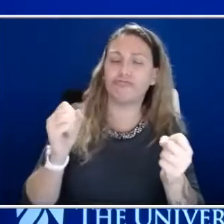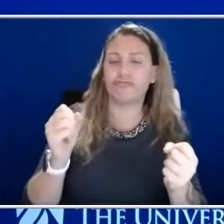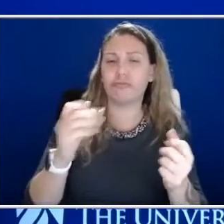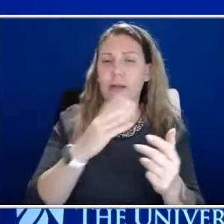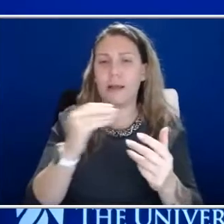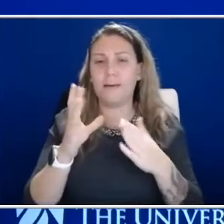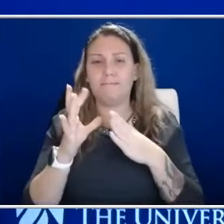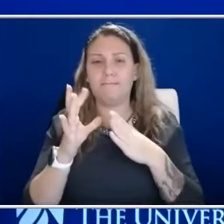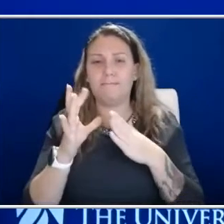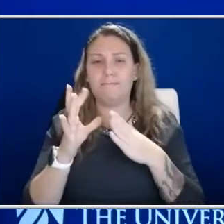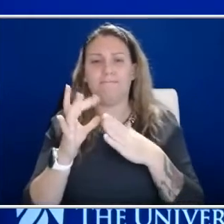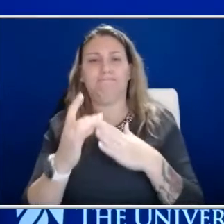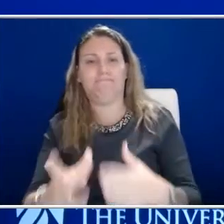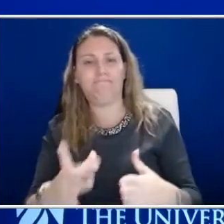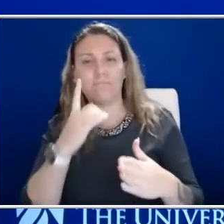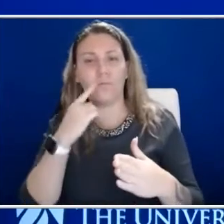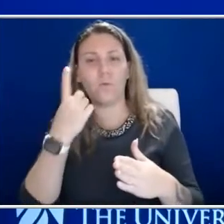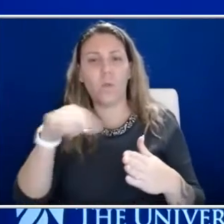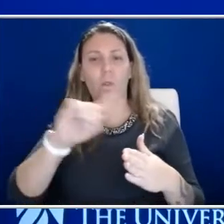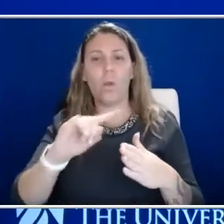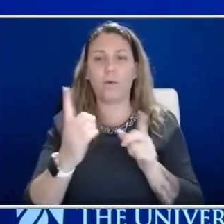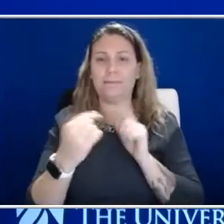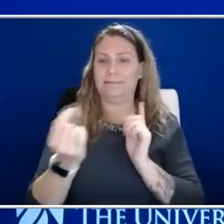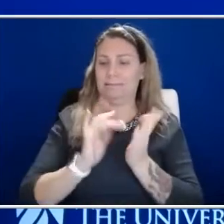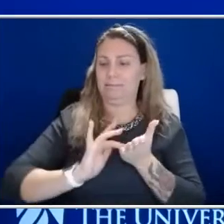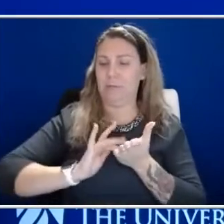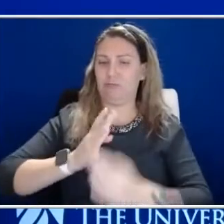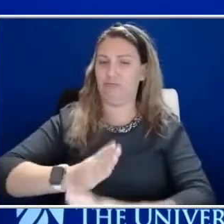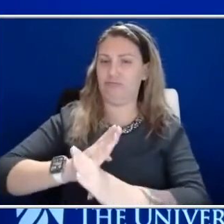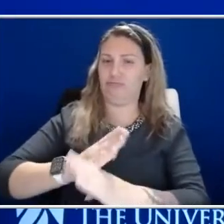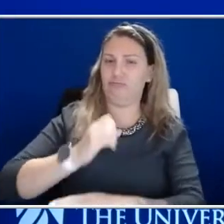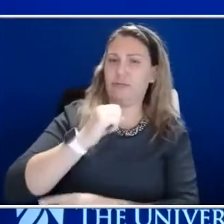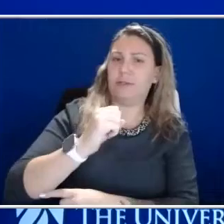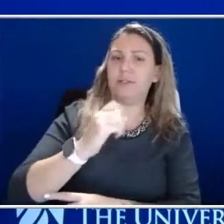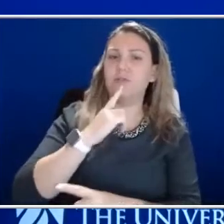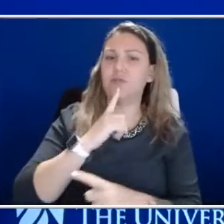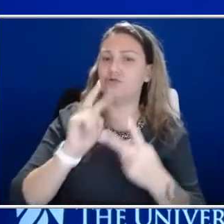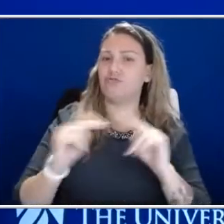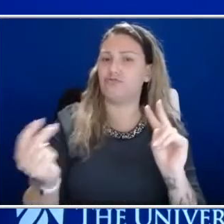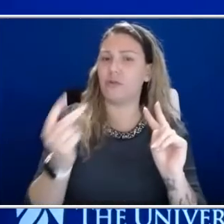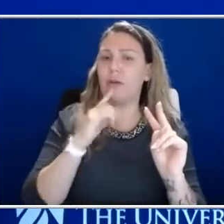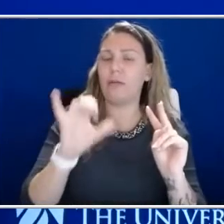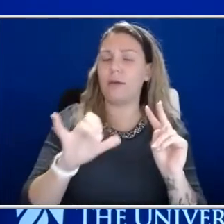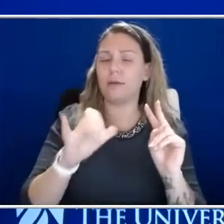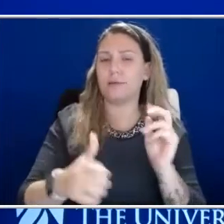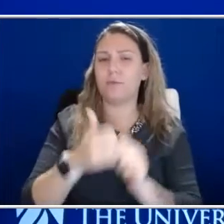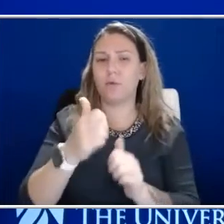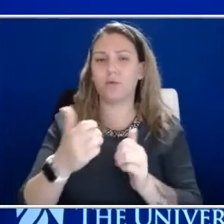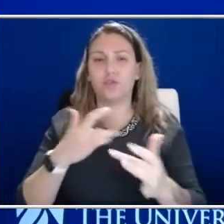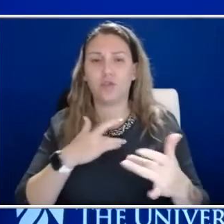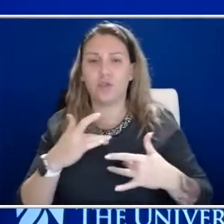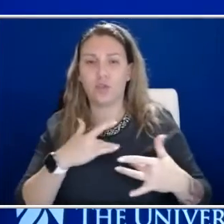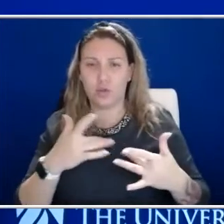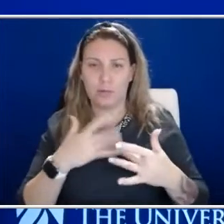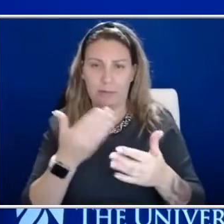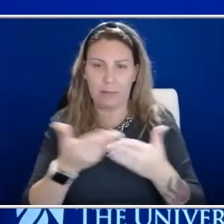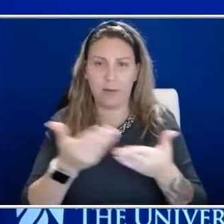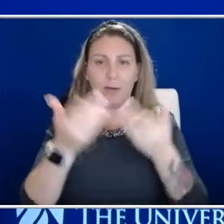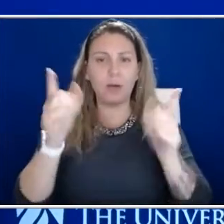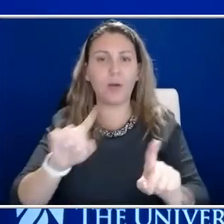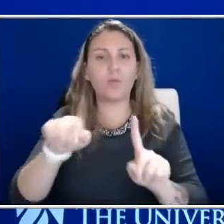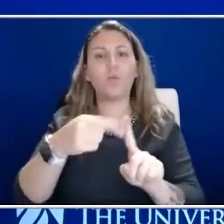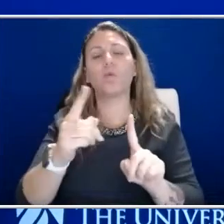those antibiotic-resistant bacterial strains. And that is really the most concerning thing here is as we use more